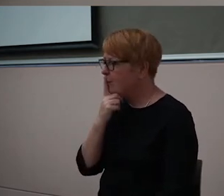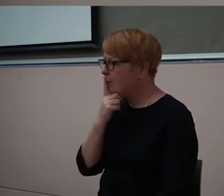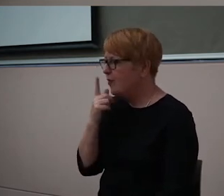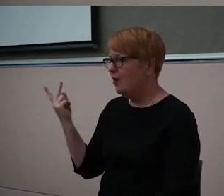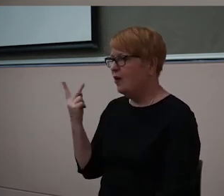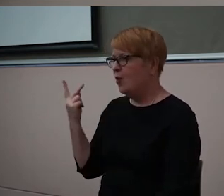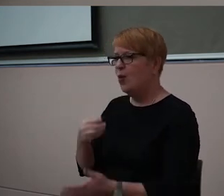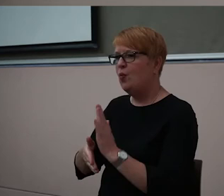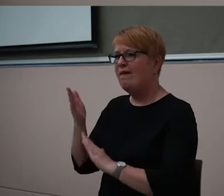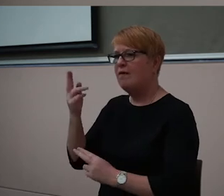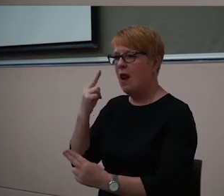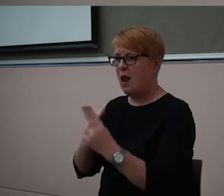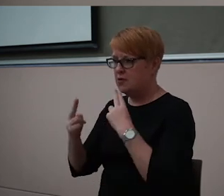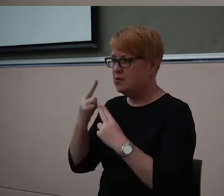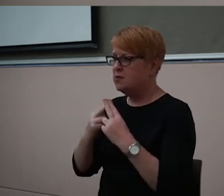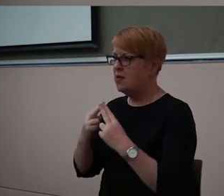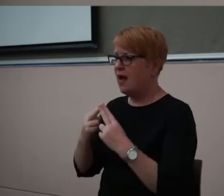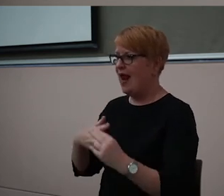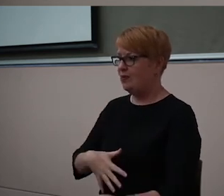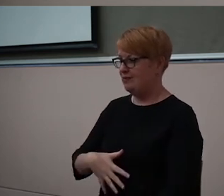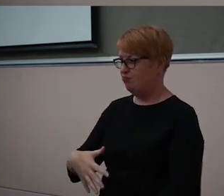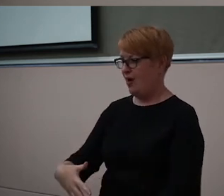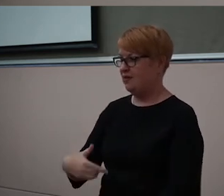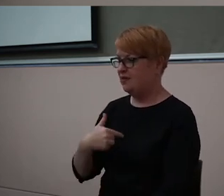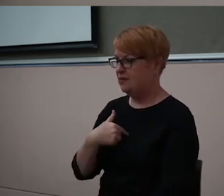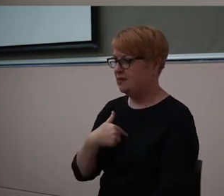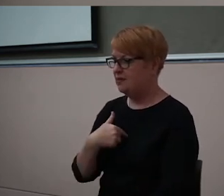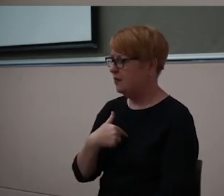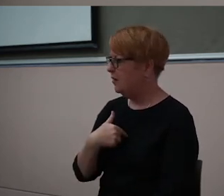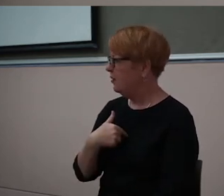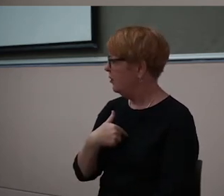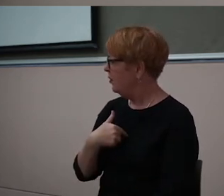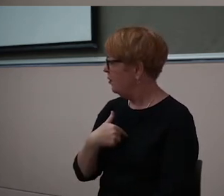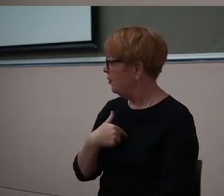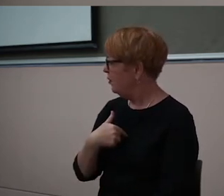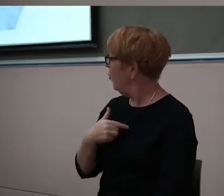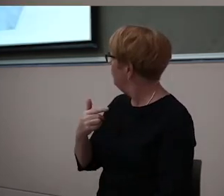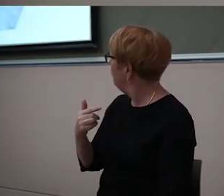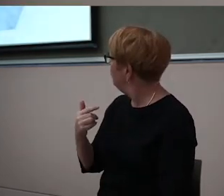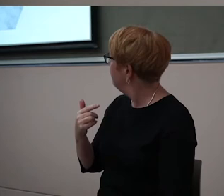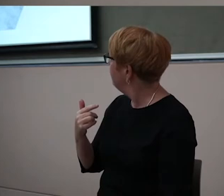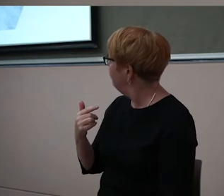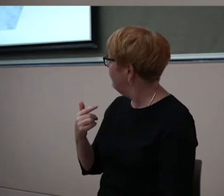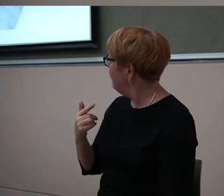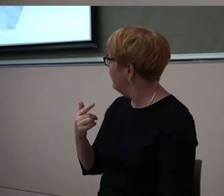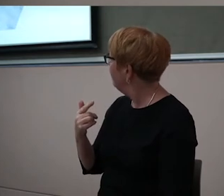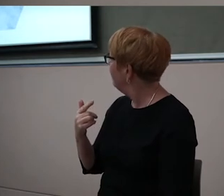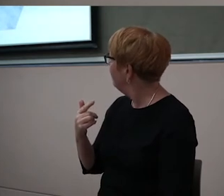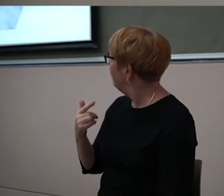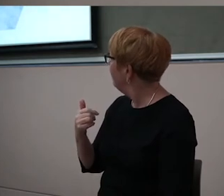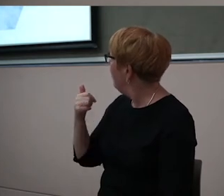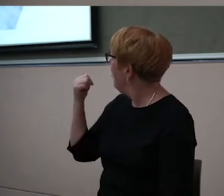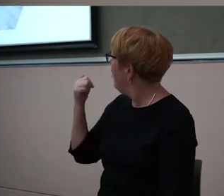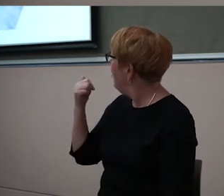them space to share their stories and to kind of connect with me. We'll probably talk about